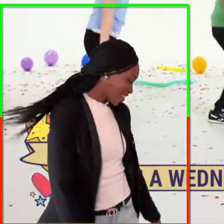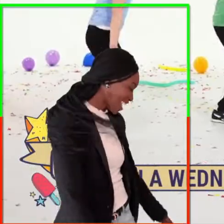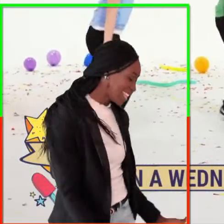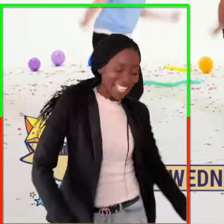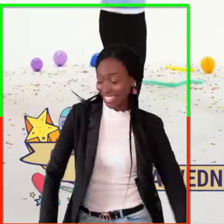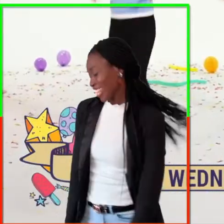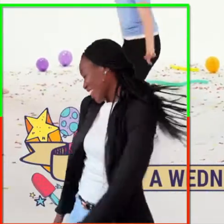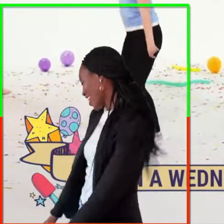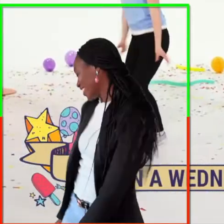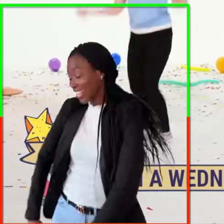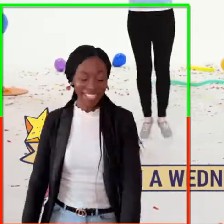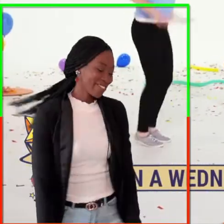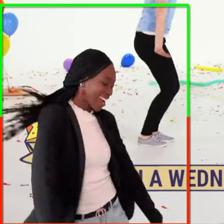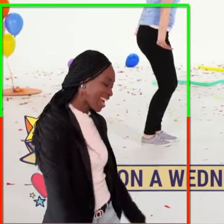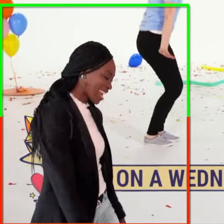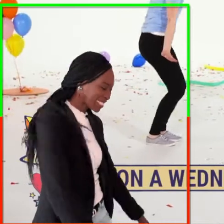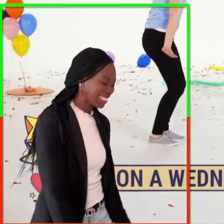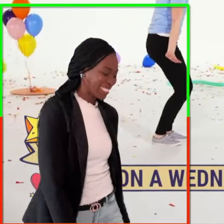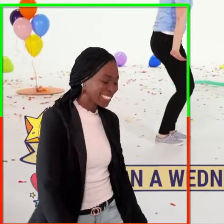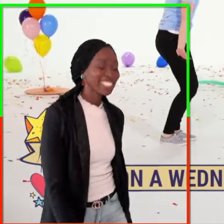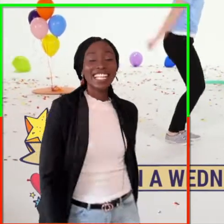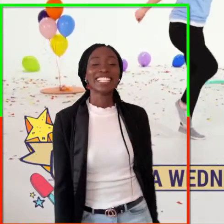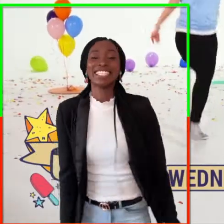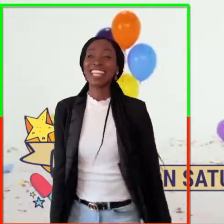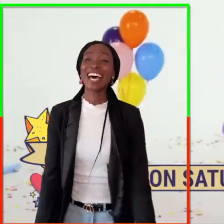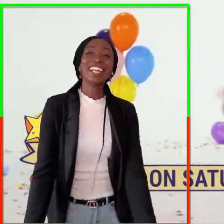on a Wednesday, Thursday, Friday,